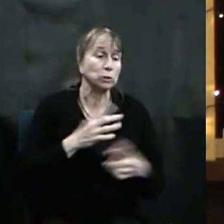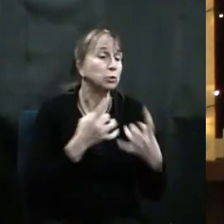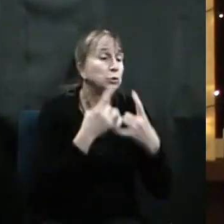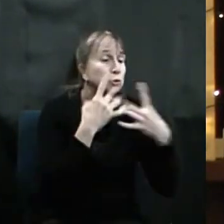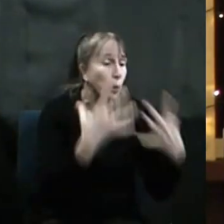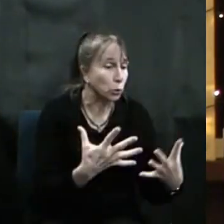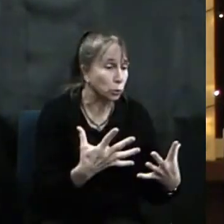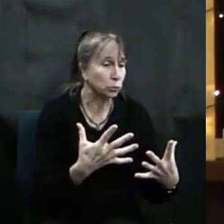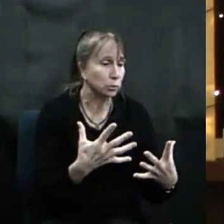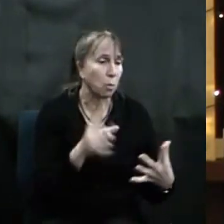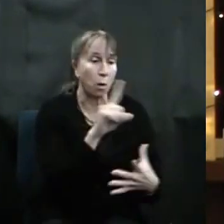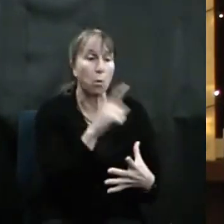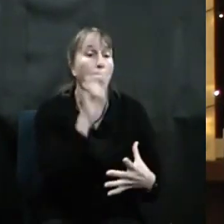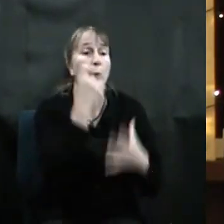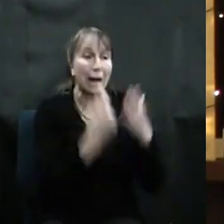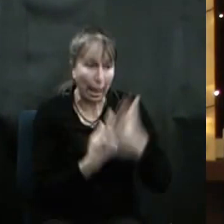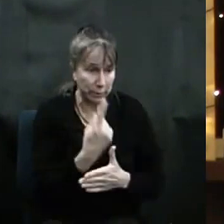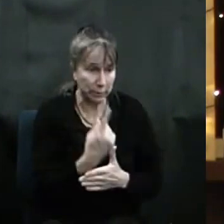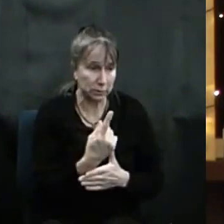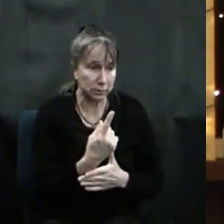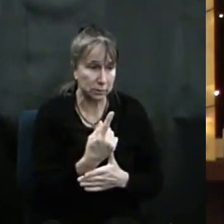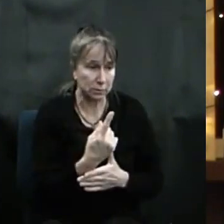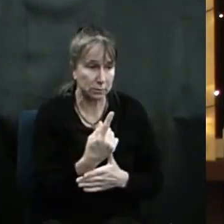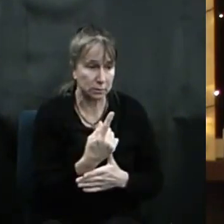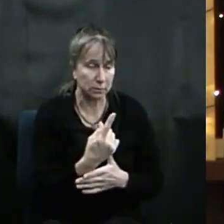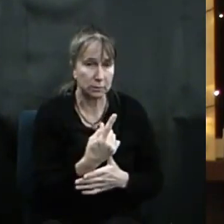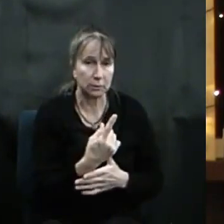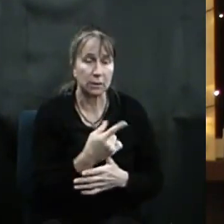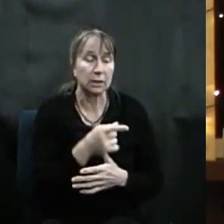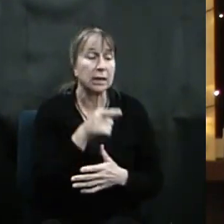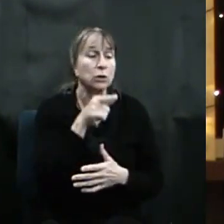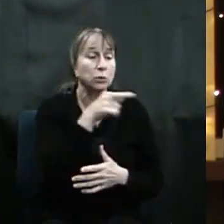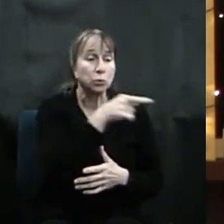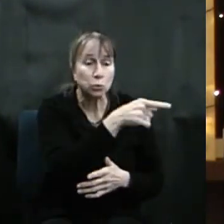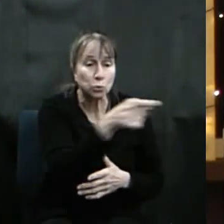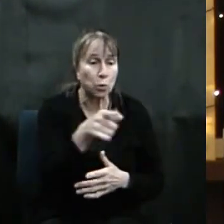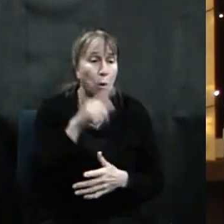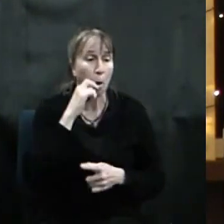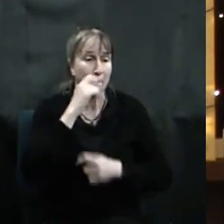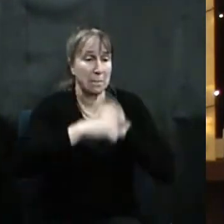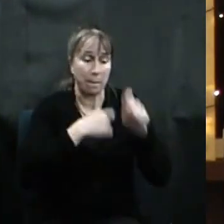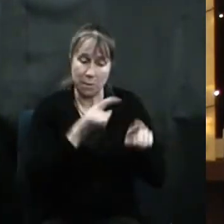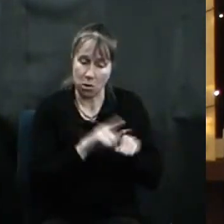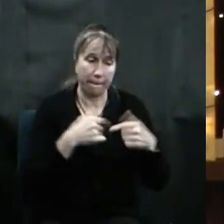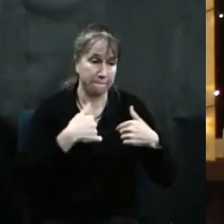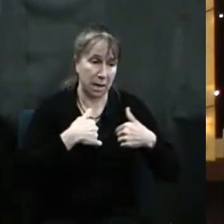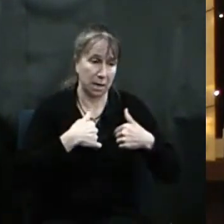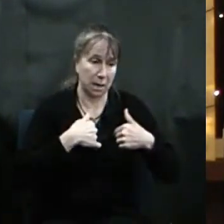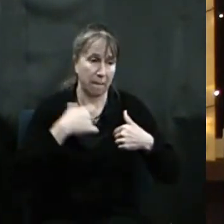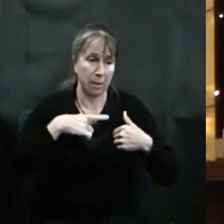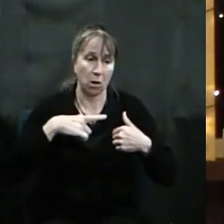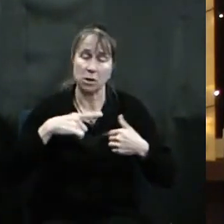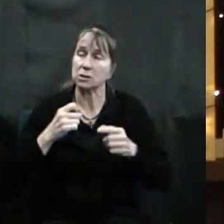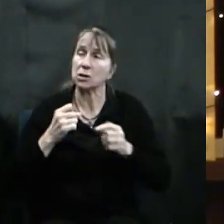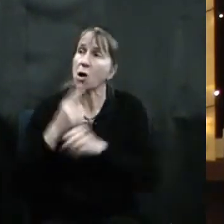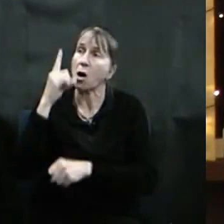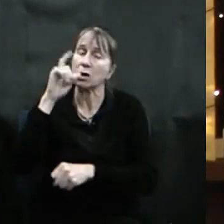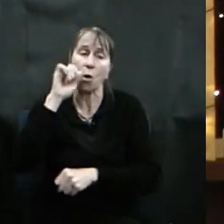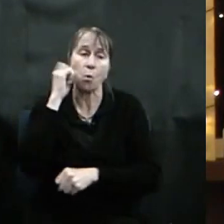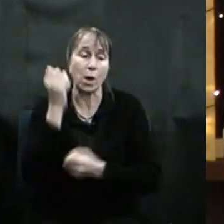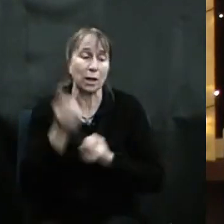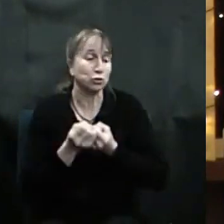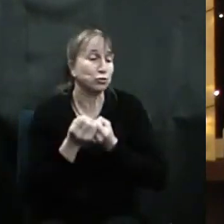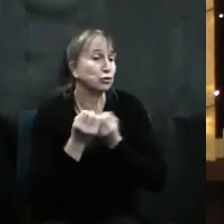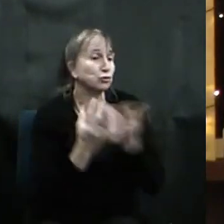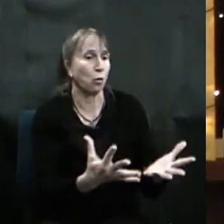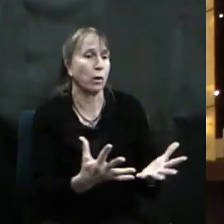what he was doing. They're going to become what he had become, because God was about to destroy the center of